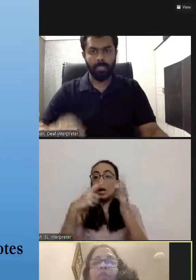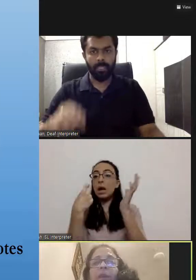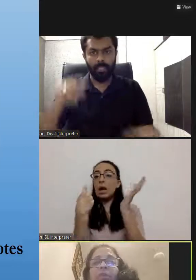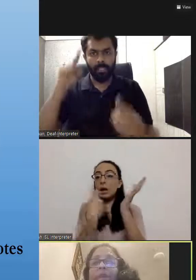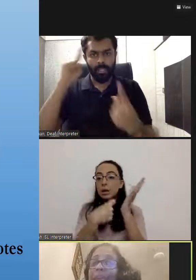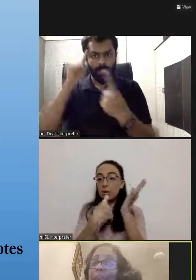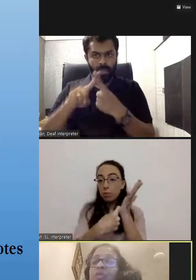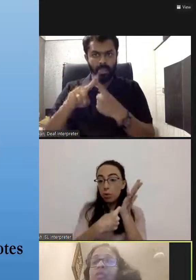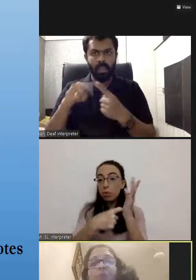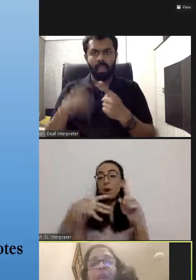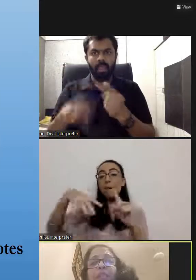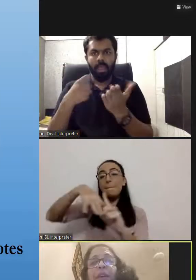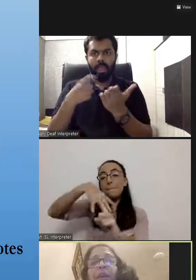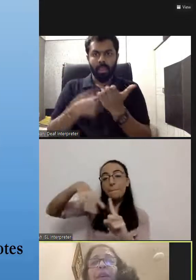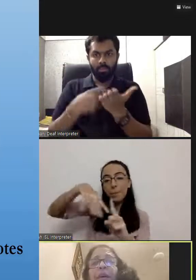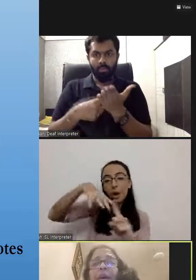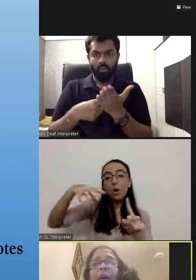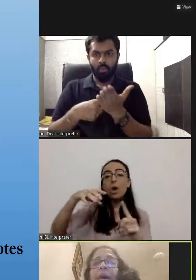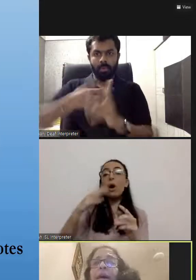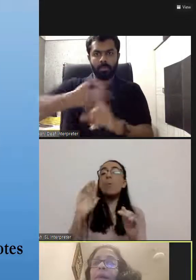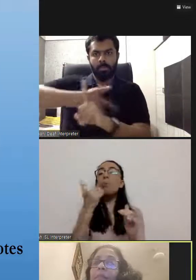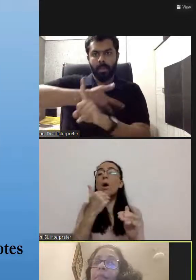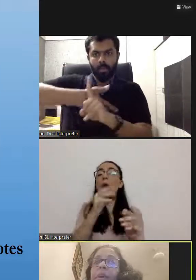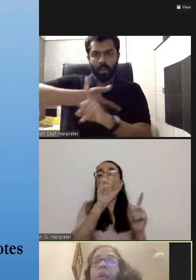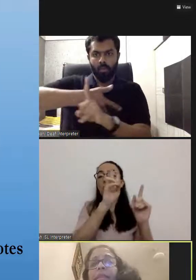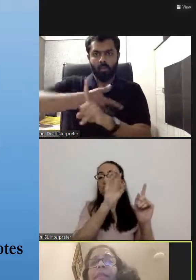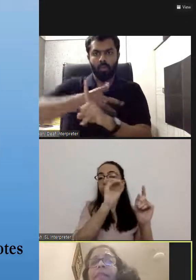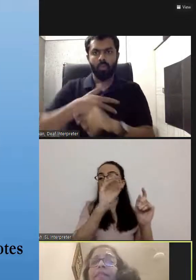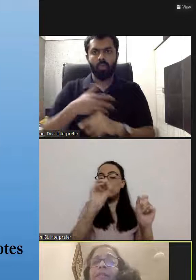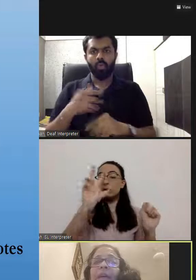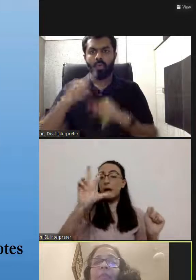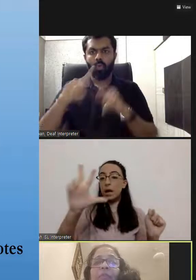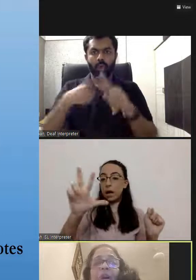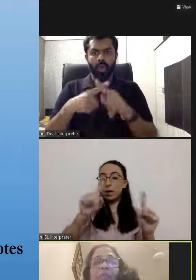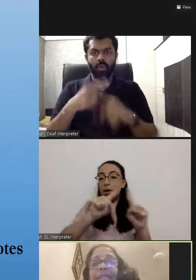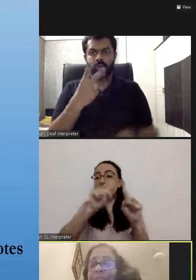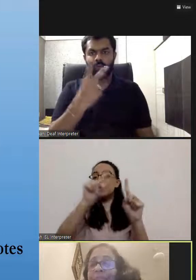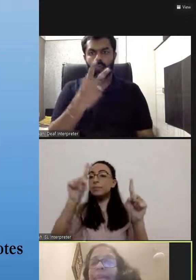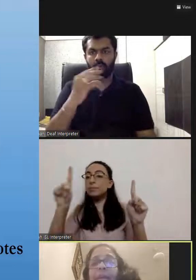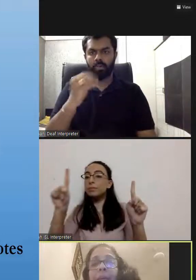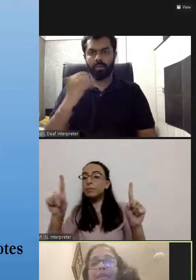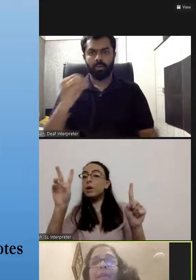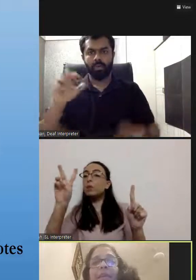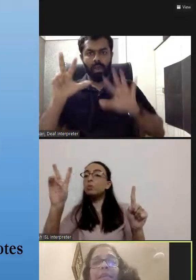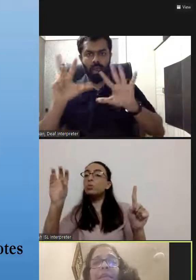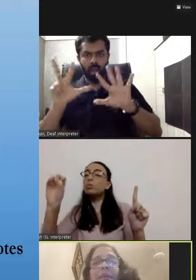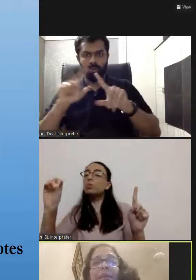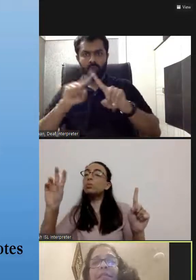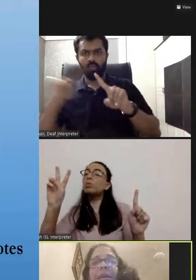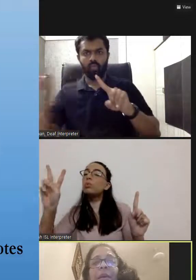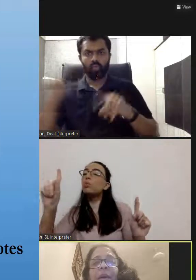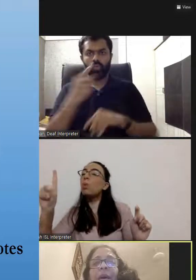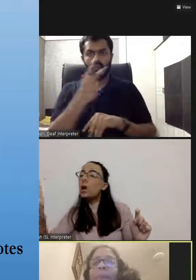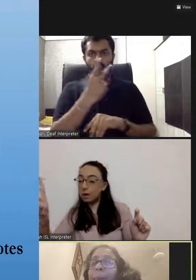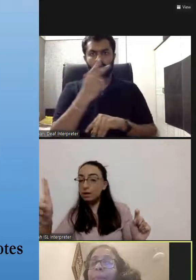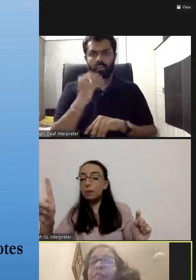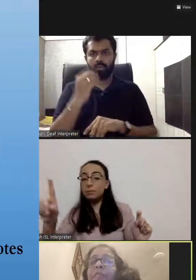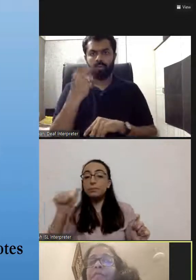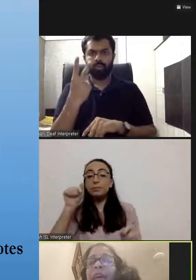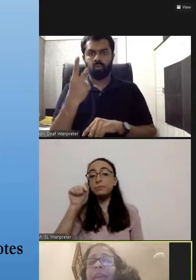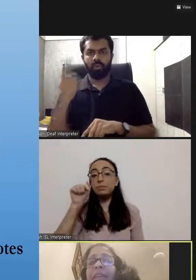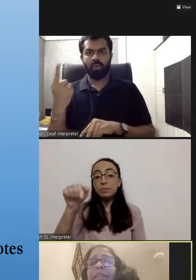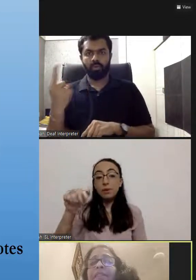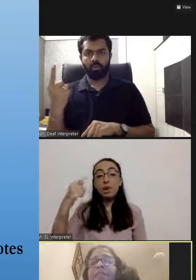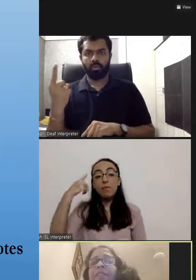from 2008 to 21. All the years from 2008, there has been a COSP. Mapping